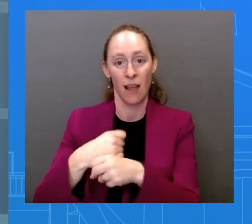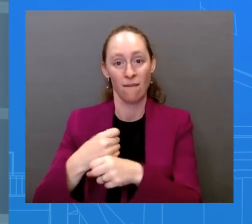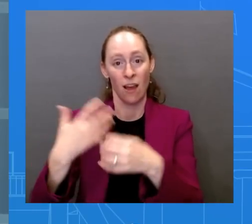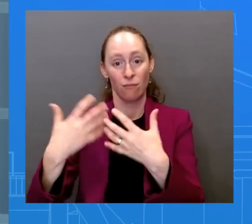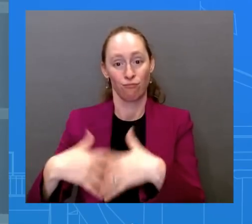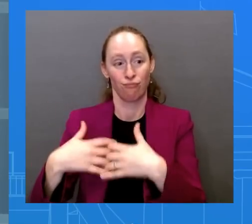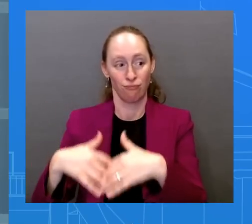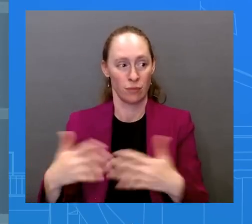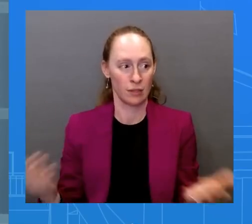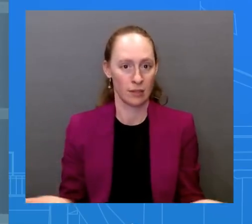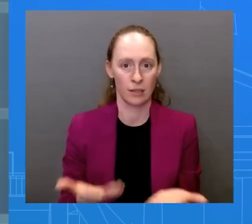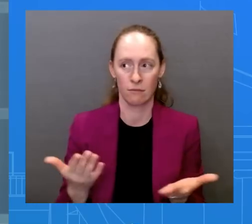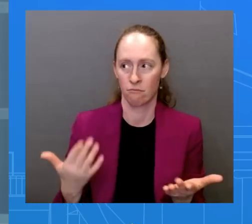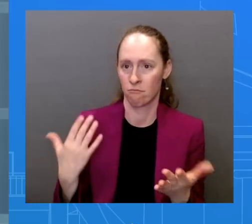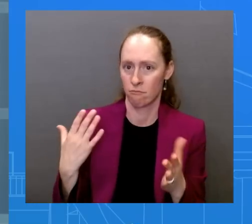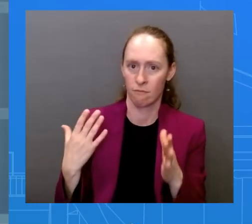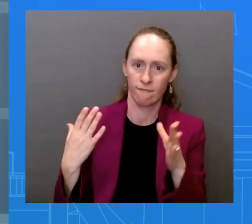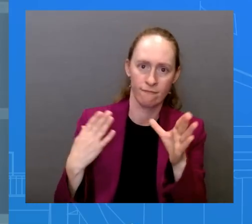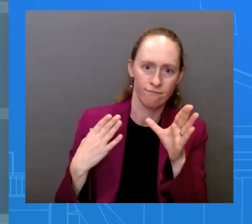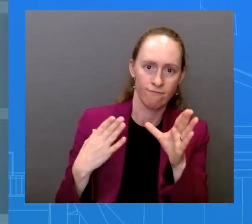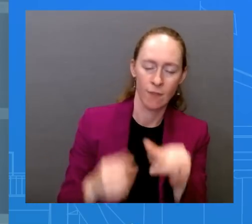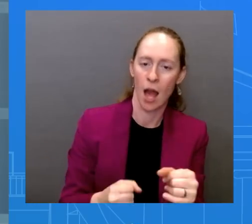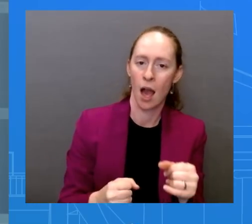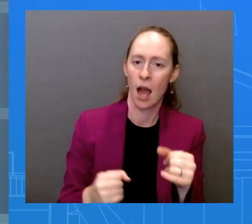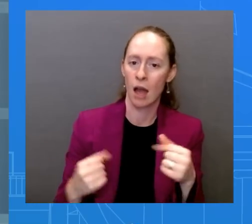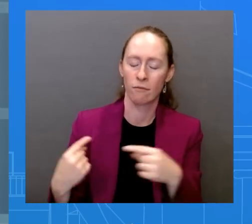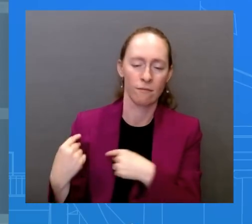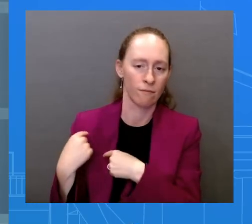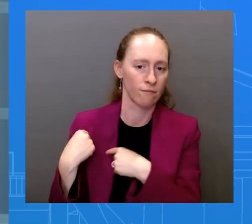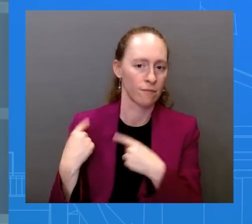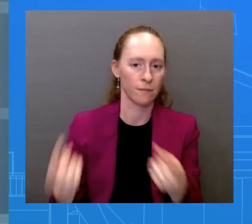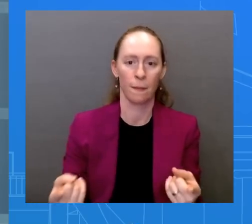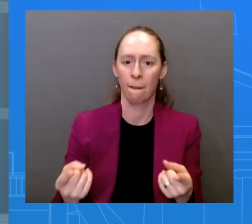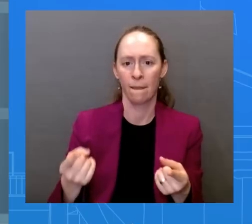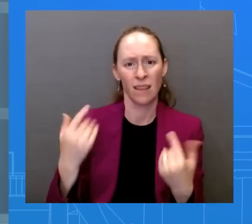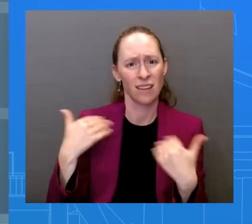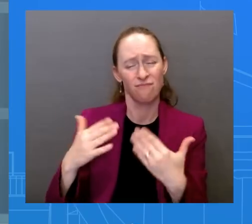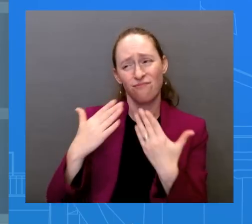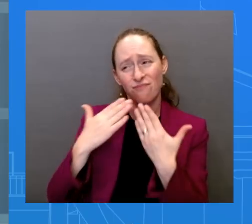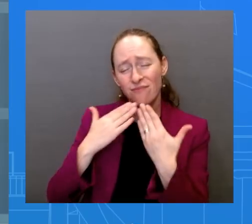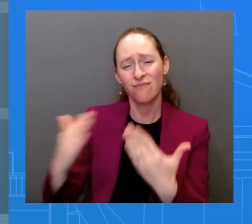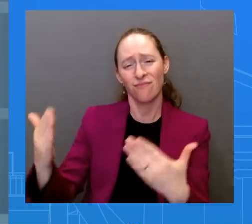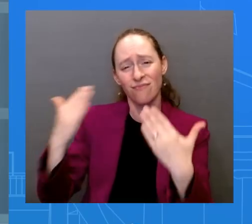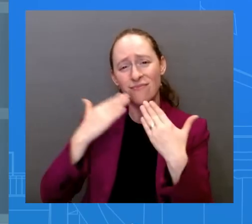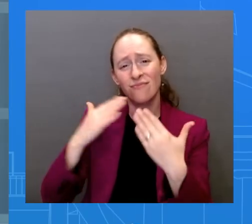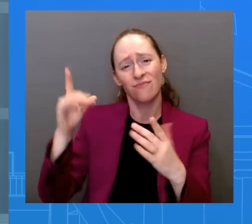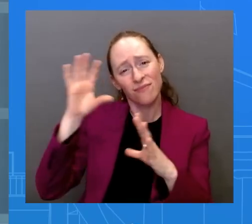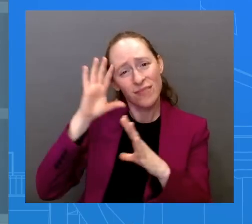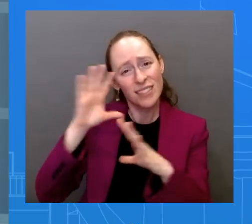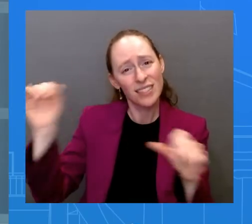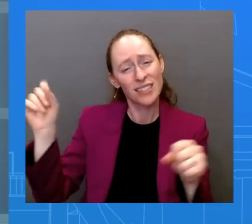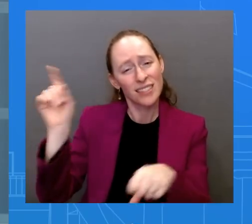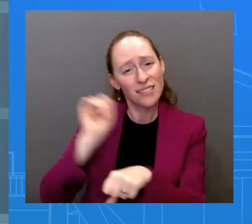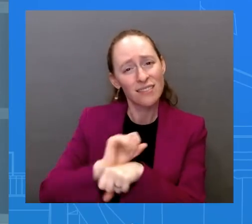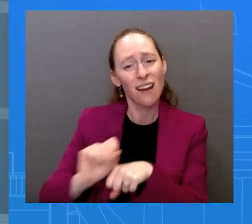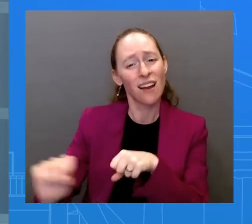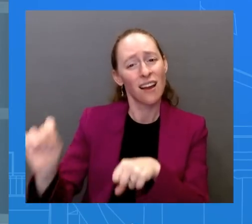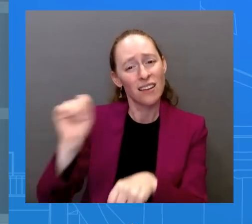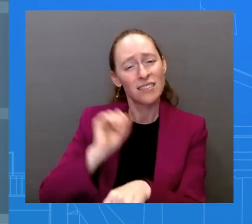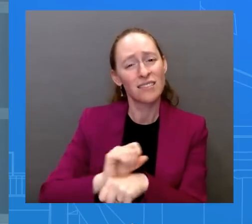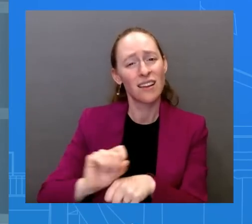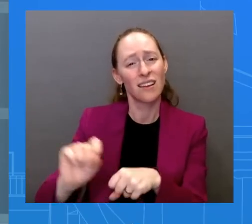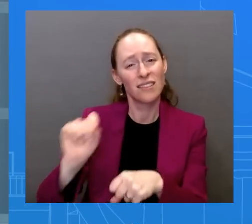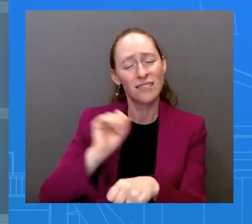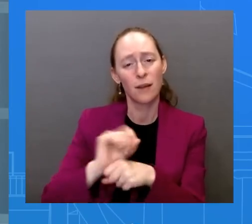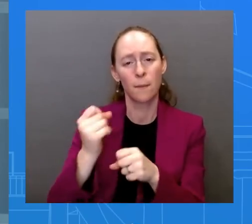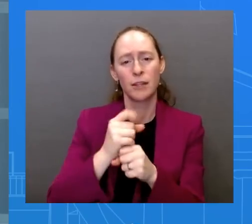that really, is because of the work that this president has done. And that will make our economy stronger and more resilient to the years to